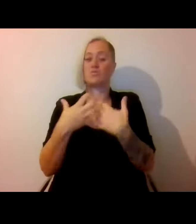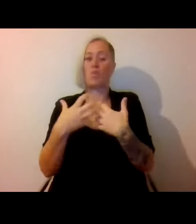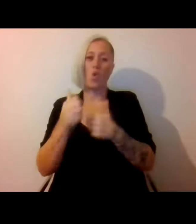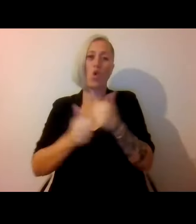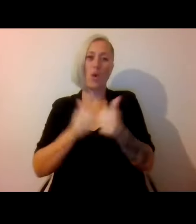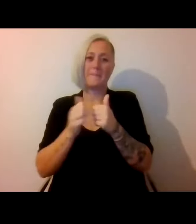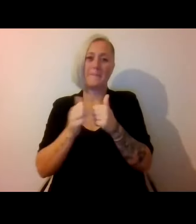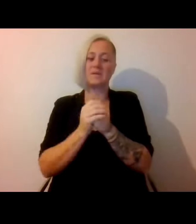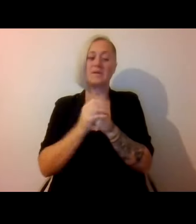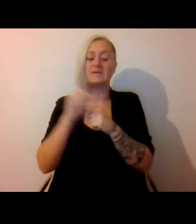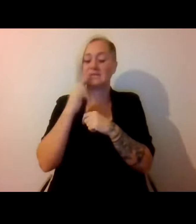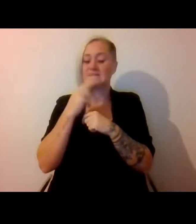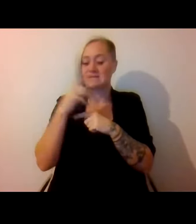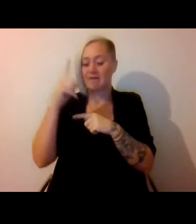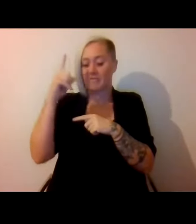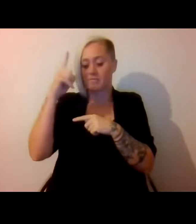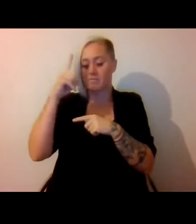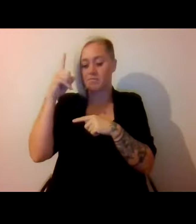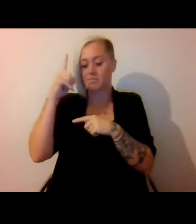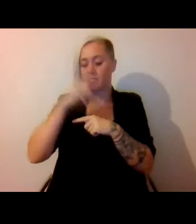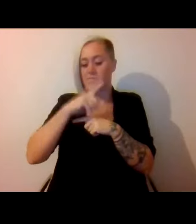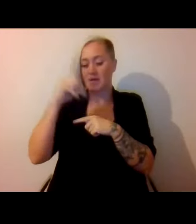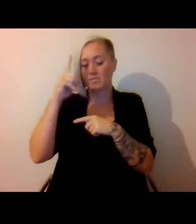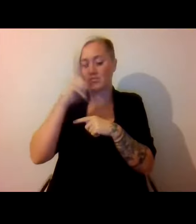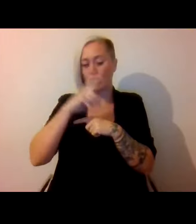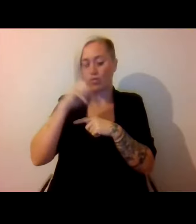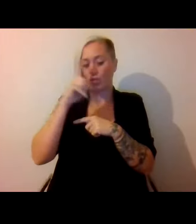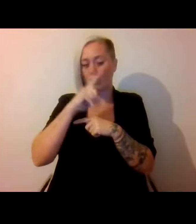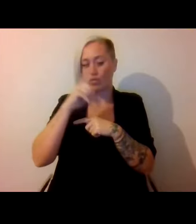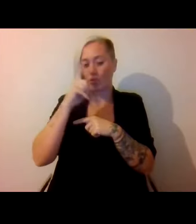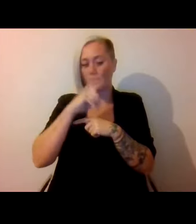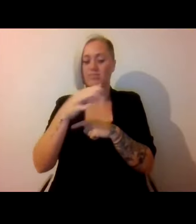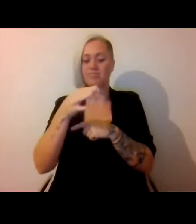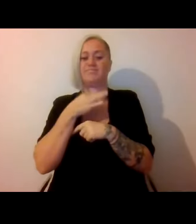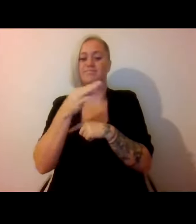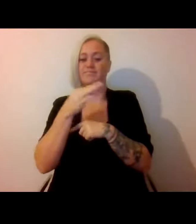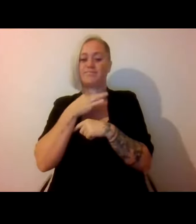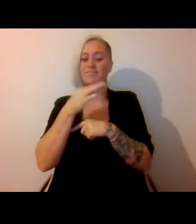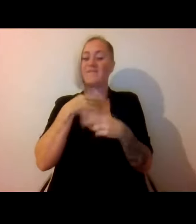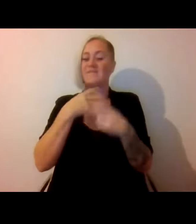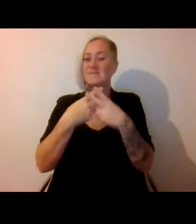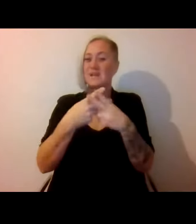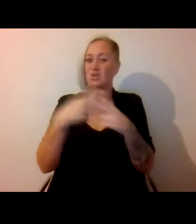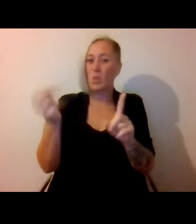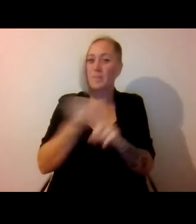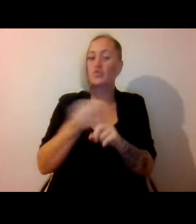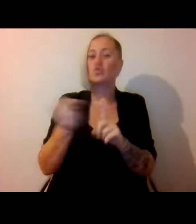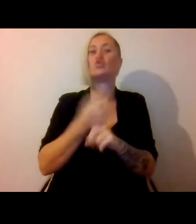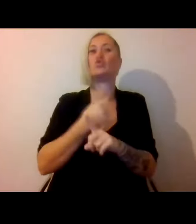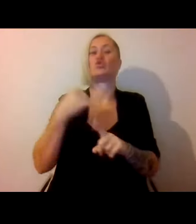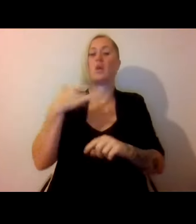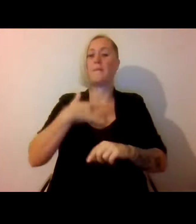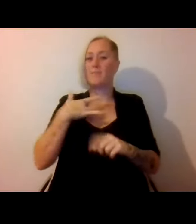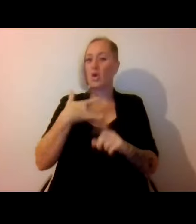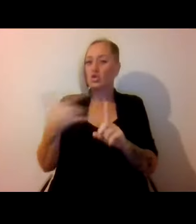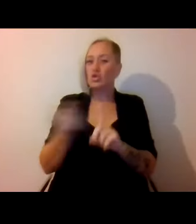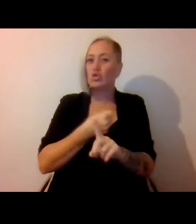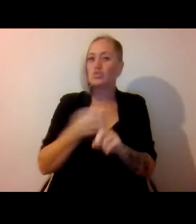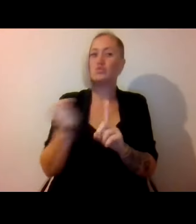And deaf people are pretty vulnerable to abuse, sexual abuse, emotional abuse,